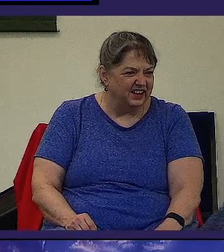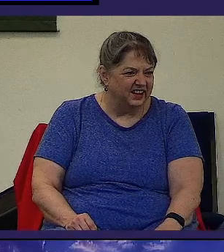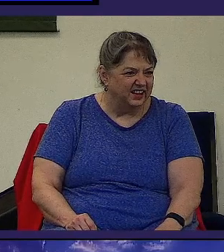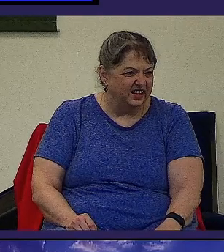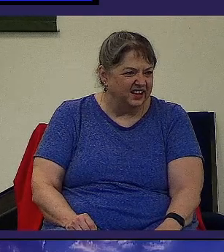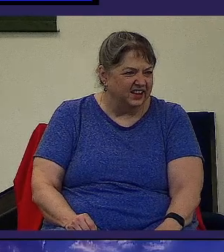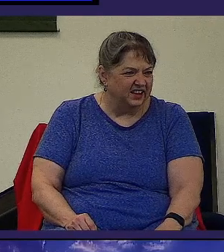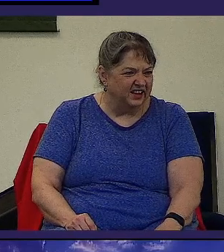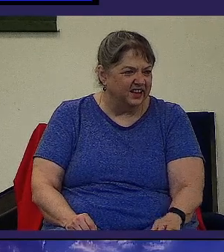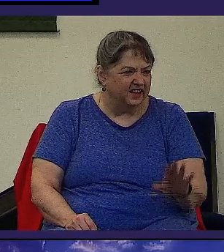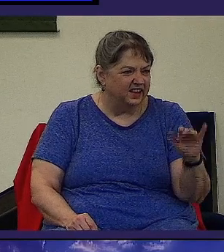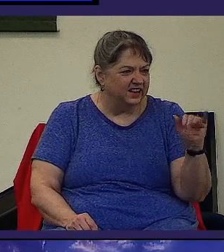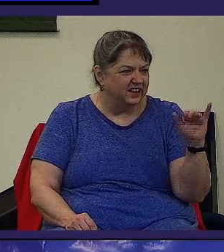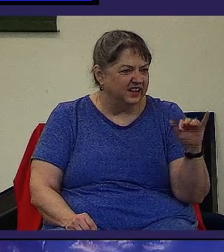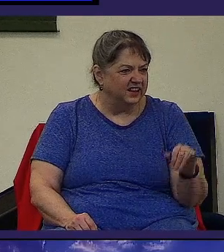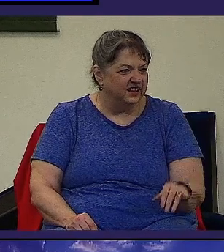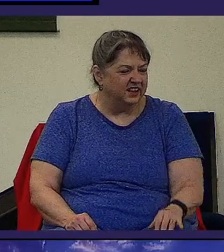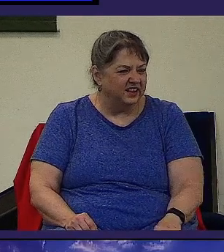hi alan